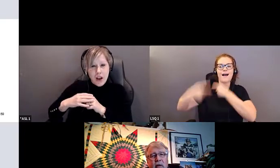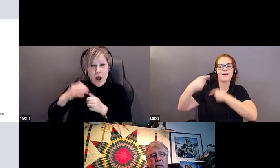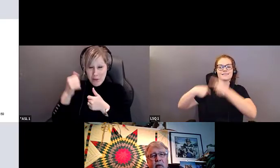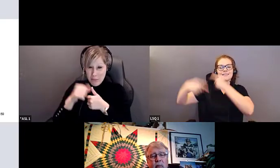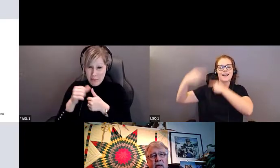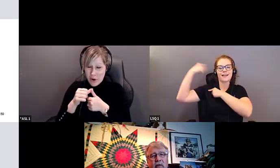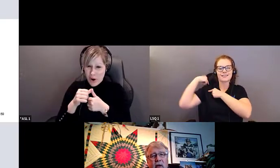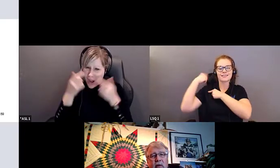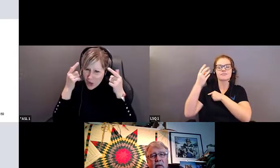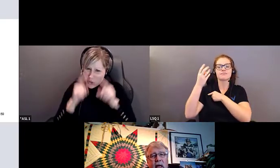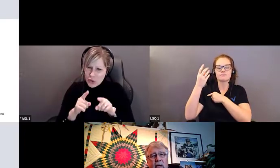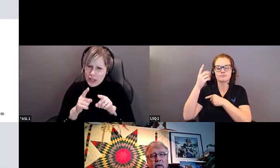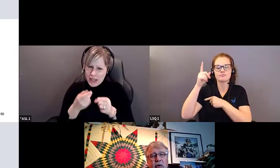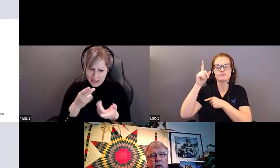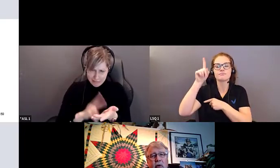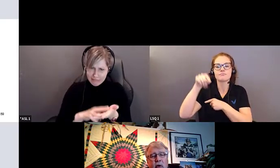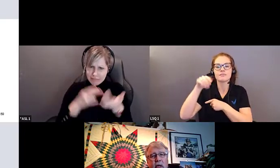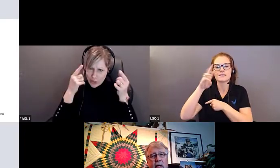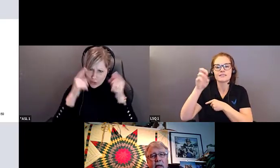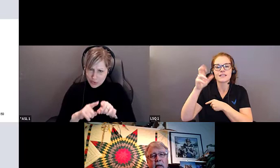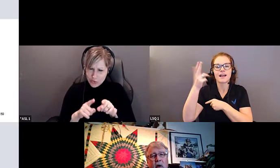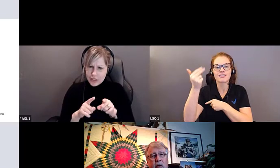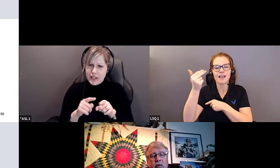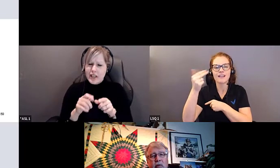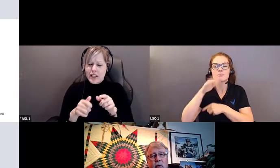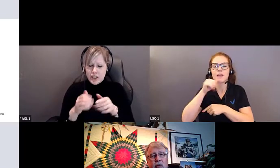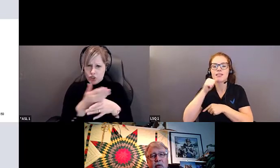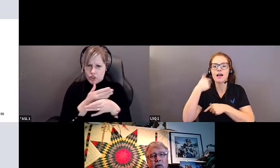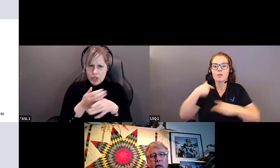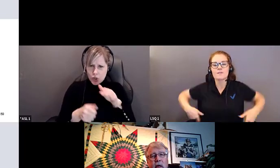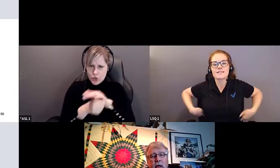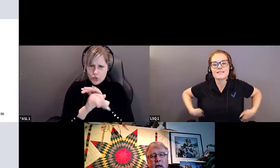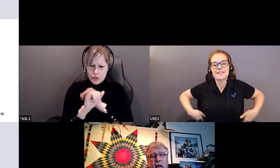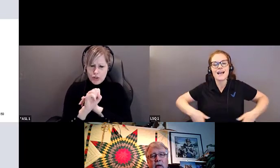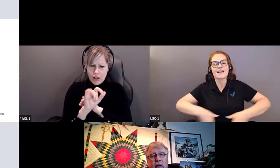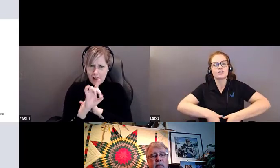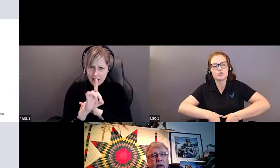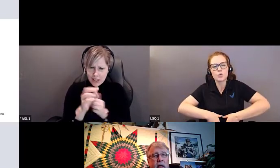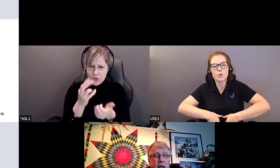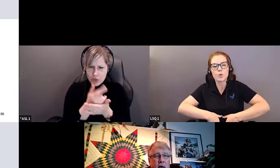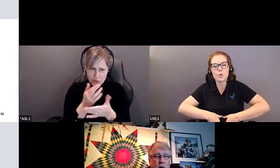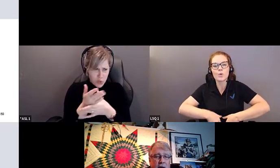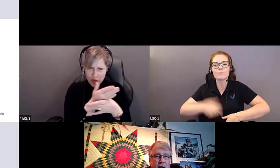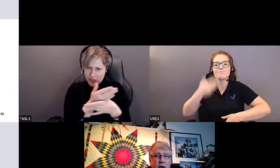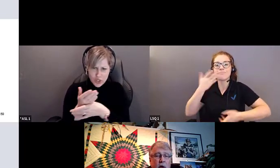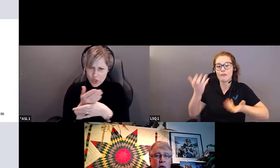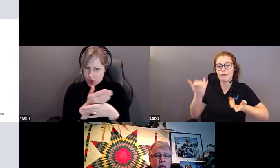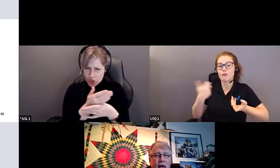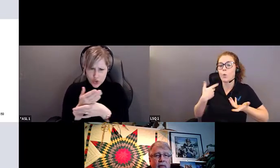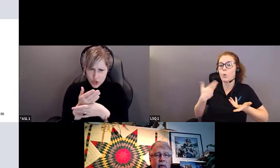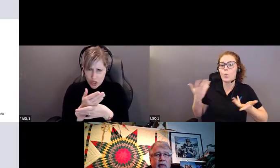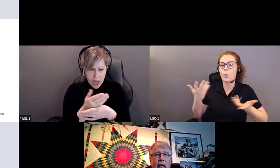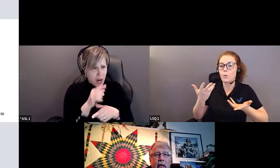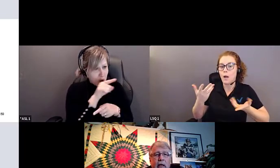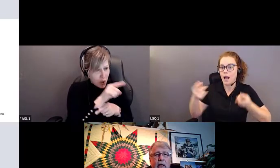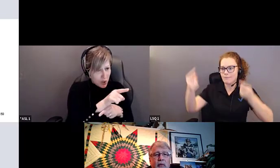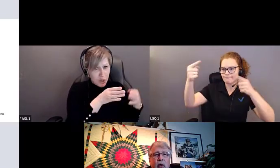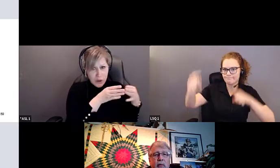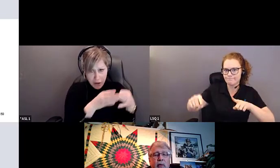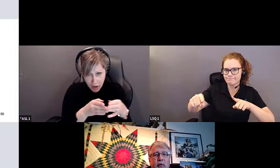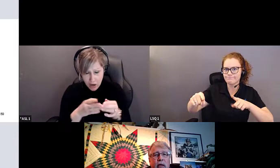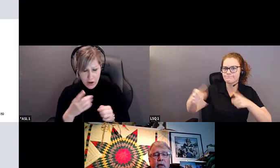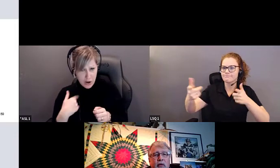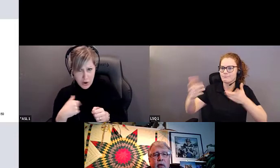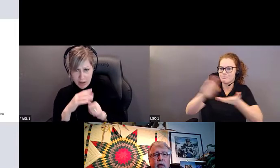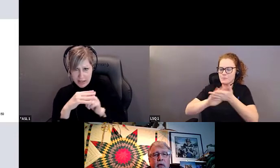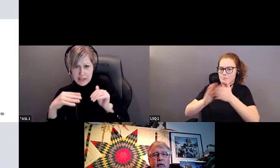treaty to live in peace on this land and share Turtle Island and all its resources, and to live in what I closed off with saying in a